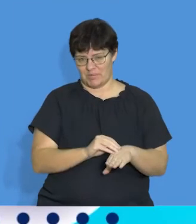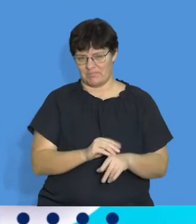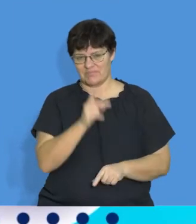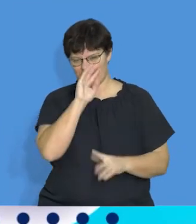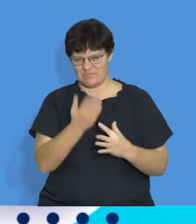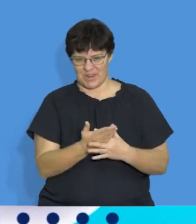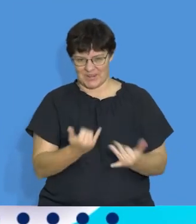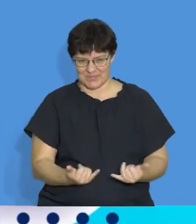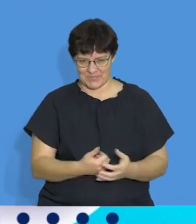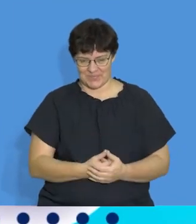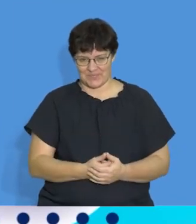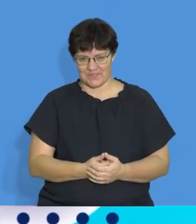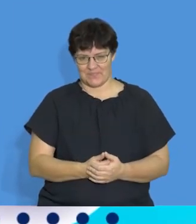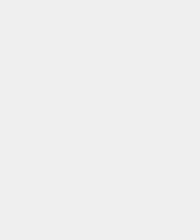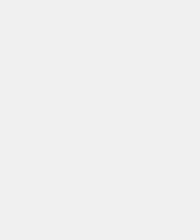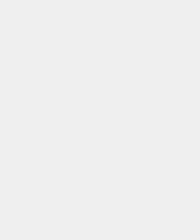break for now.